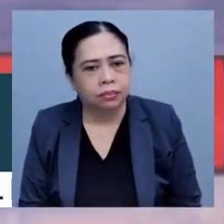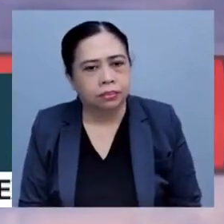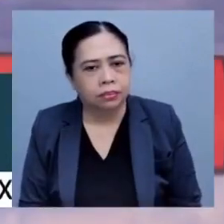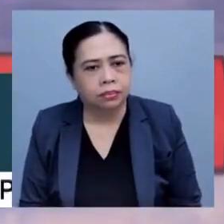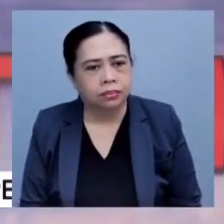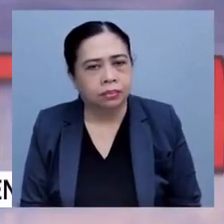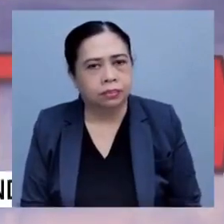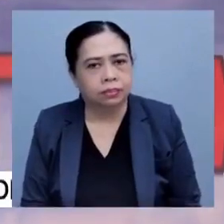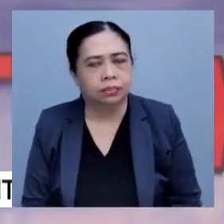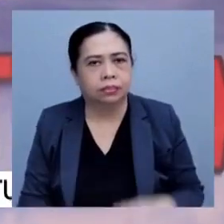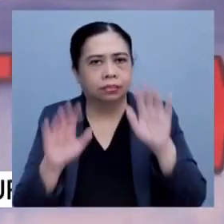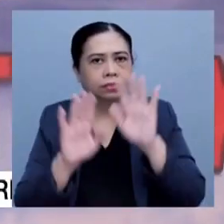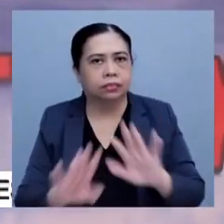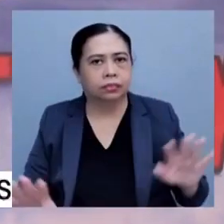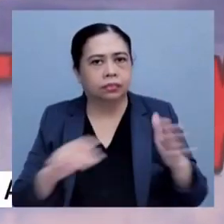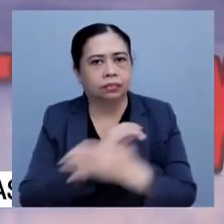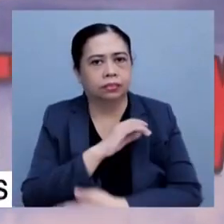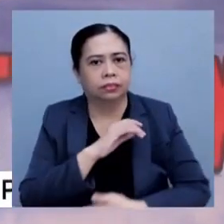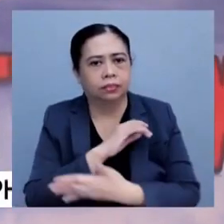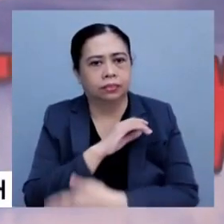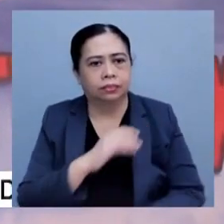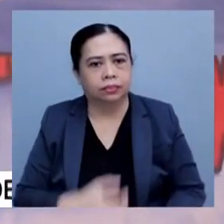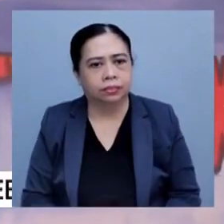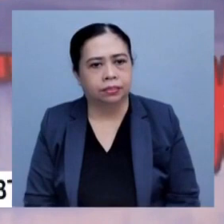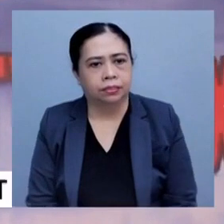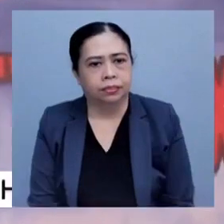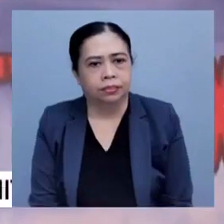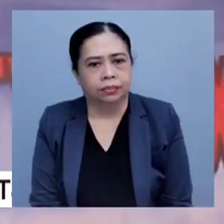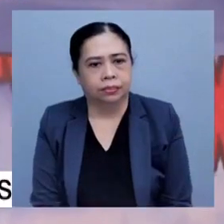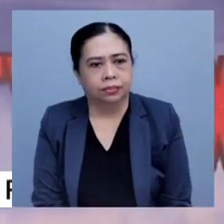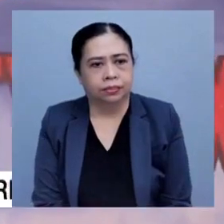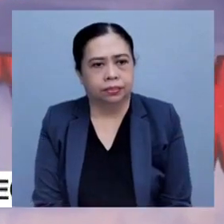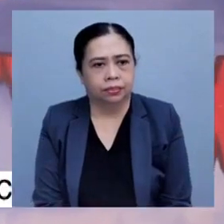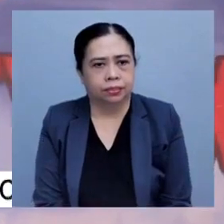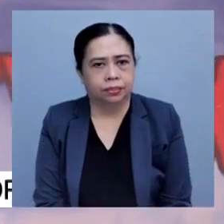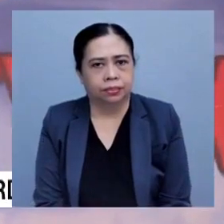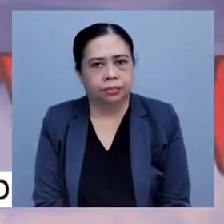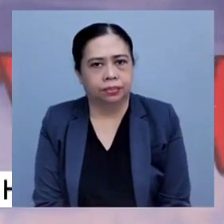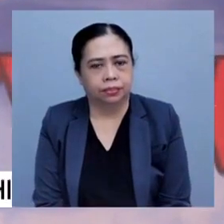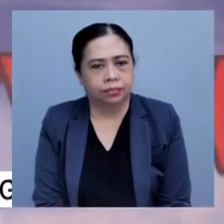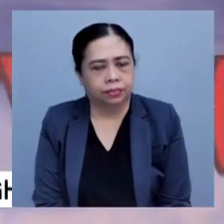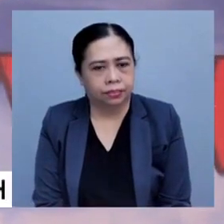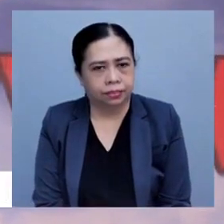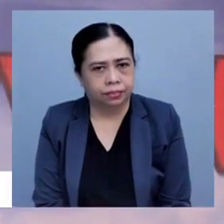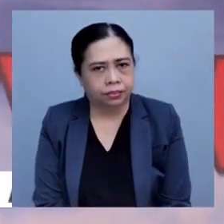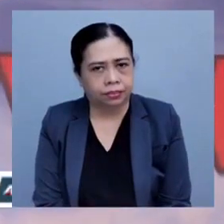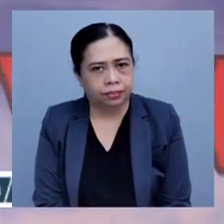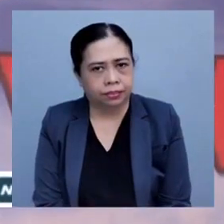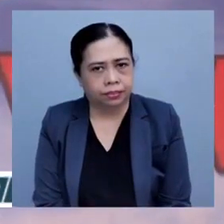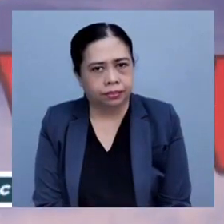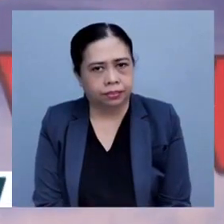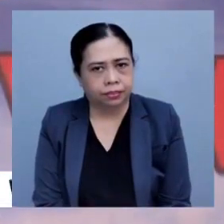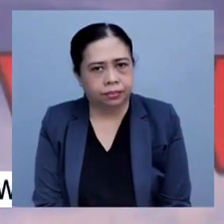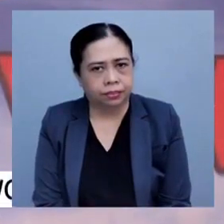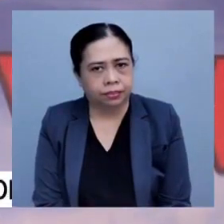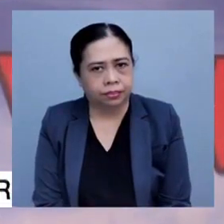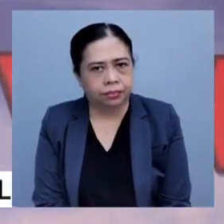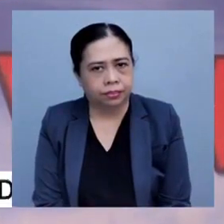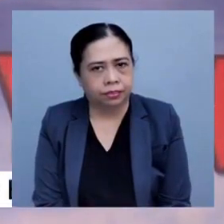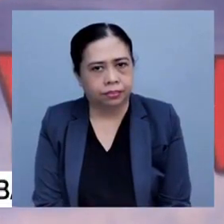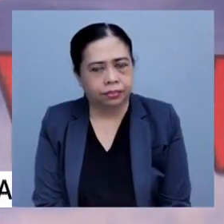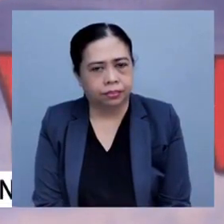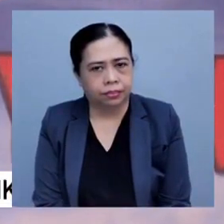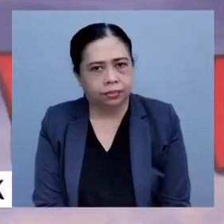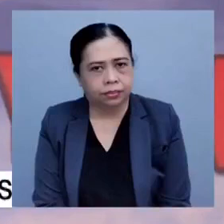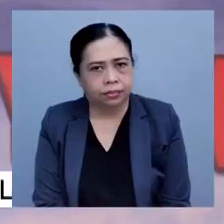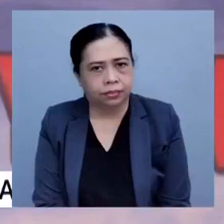ASEAN is not only a symbol of solidarity, cooperation, and close friendship between us, but also a manifestation